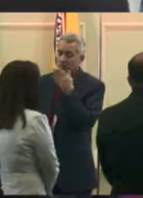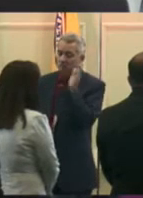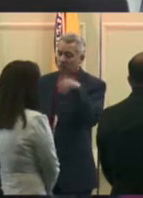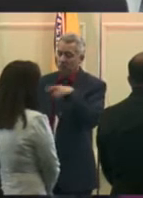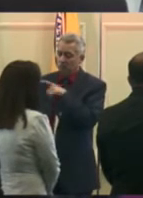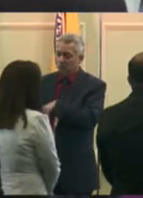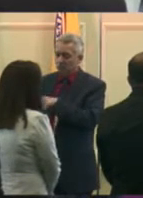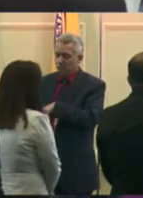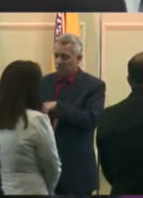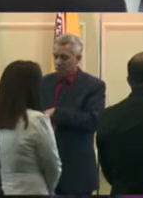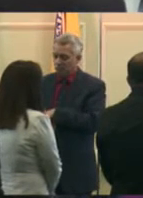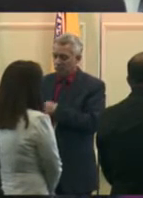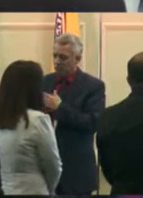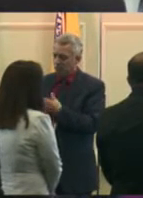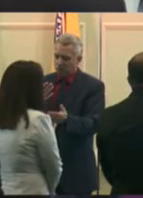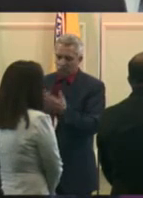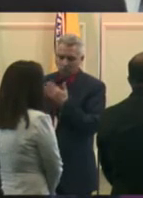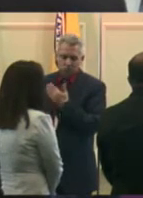Thank you, Jesus,